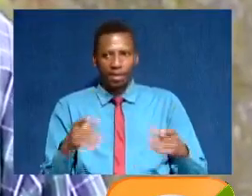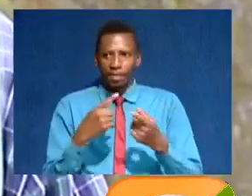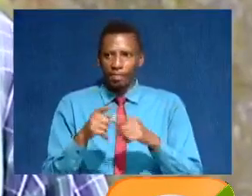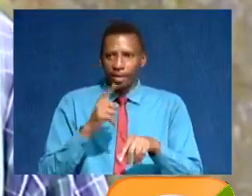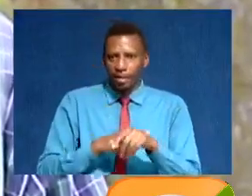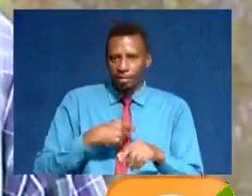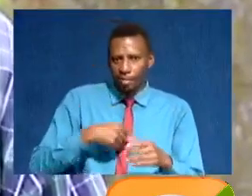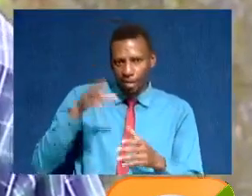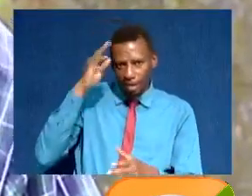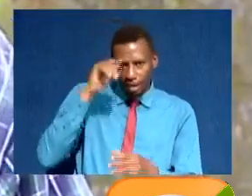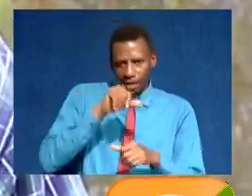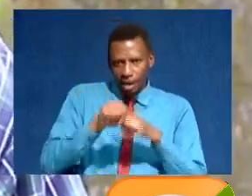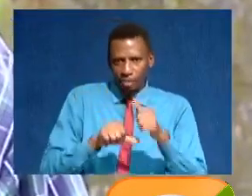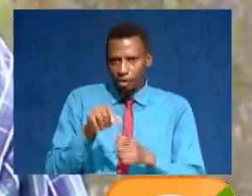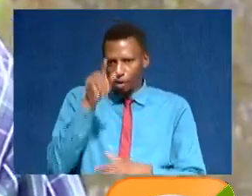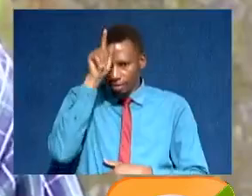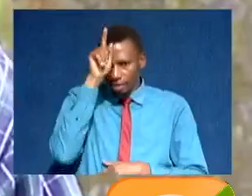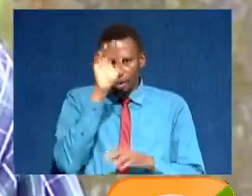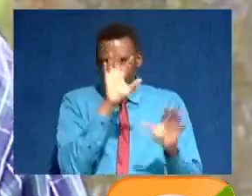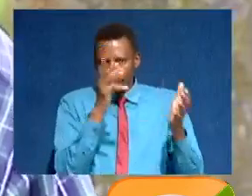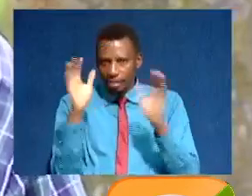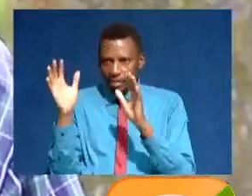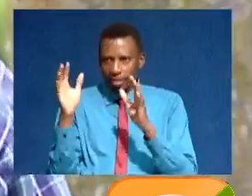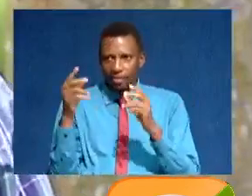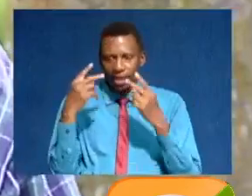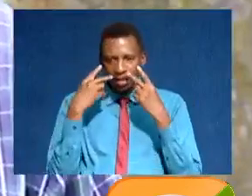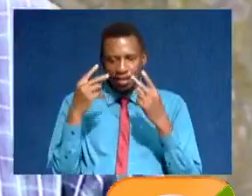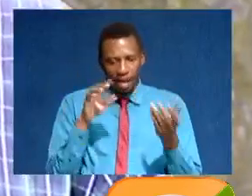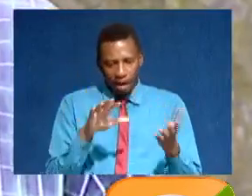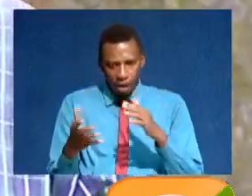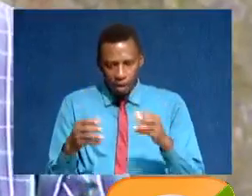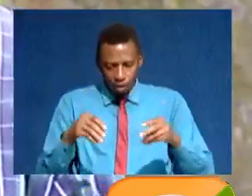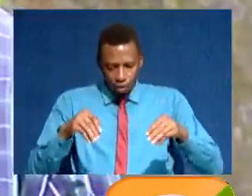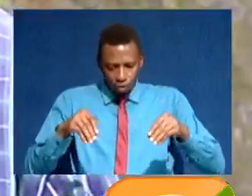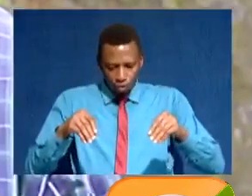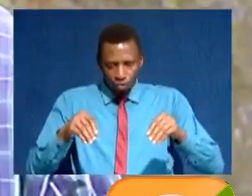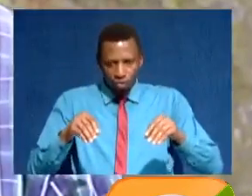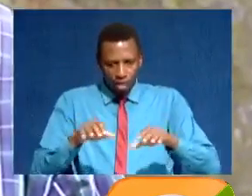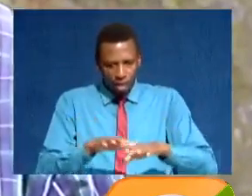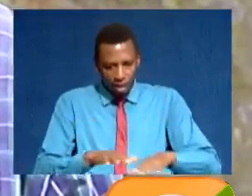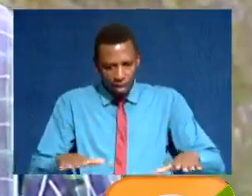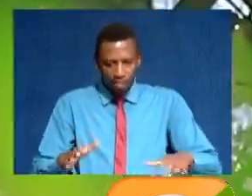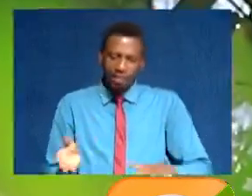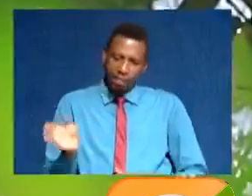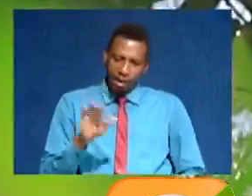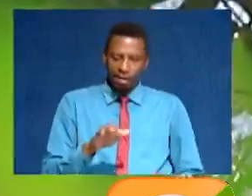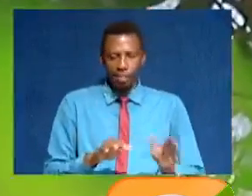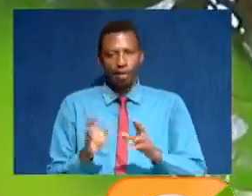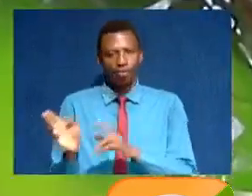the indigenous trees, I saw that the texture of the soil, the fertility of the soil was coming back.